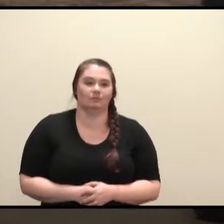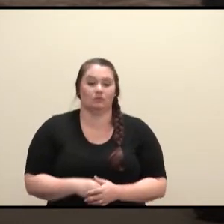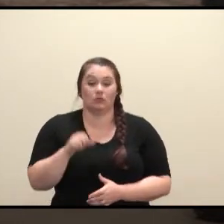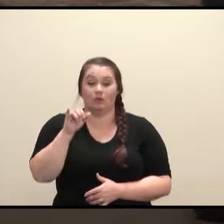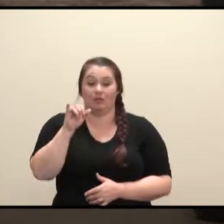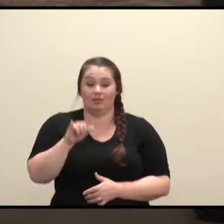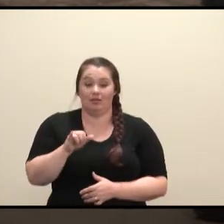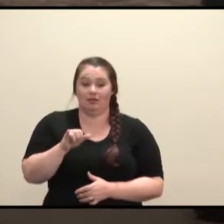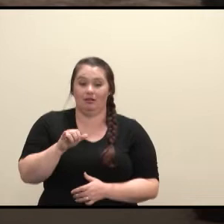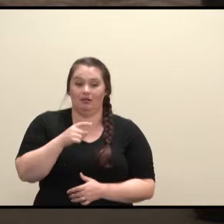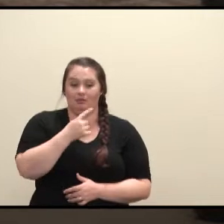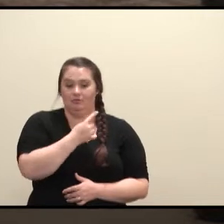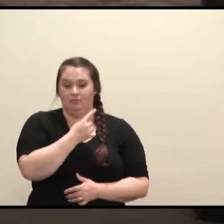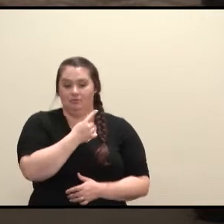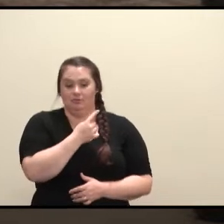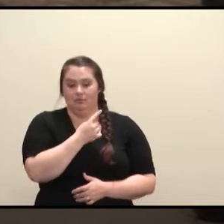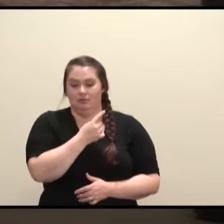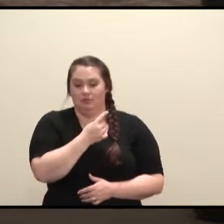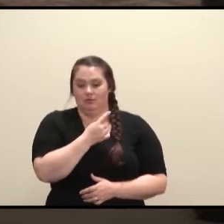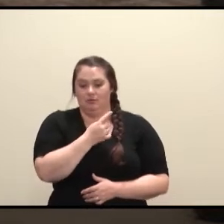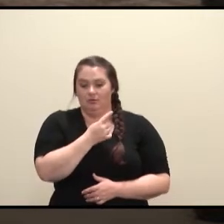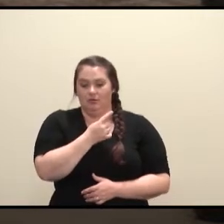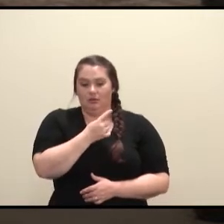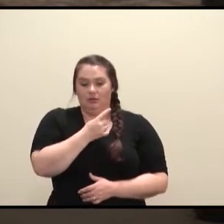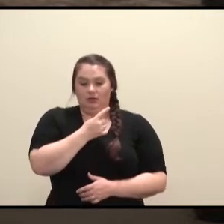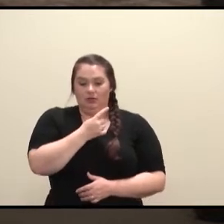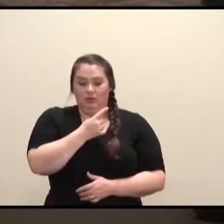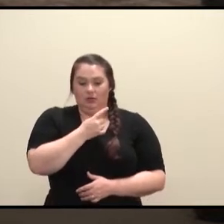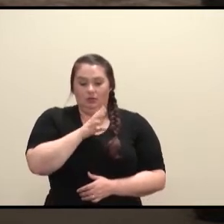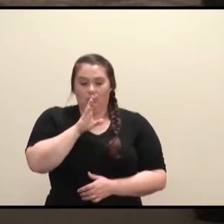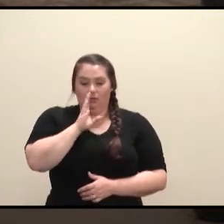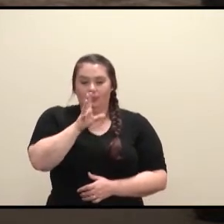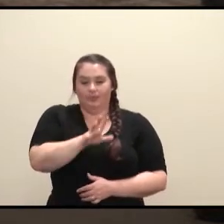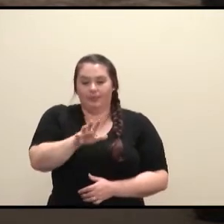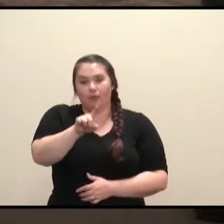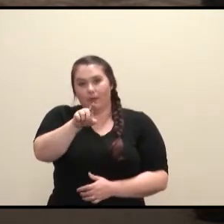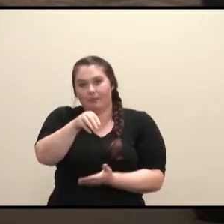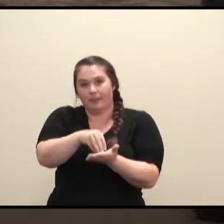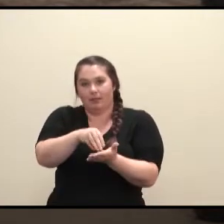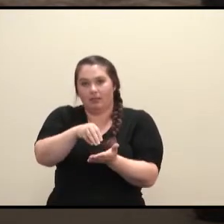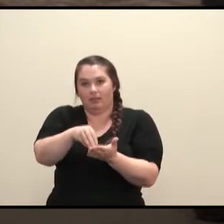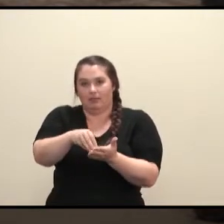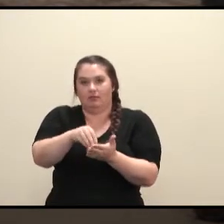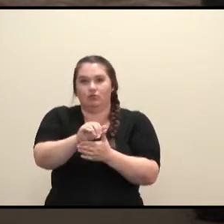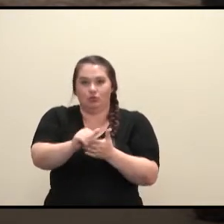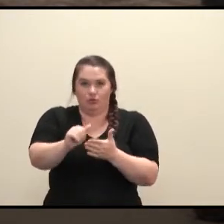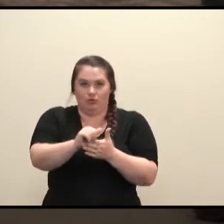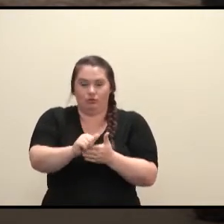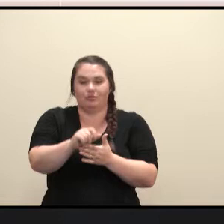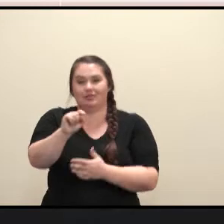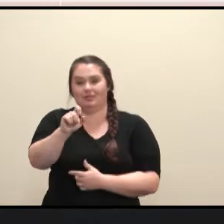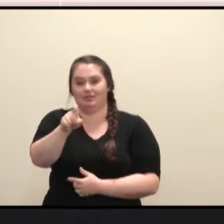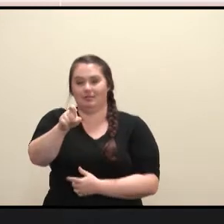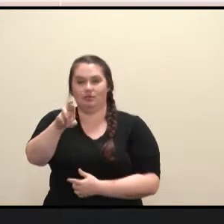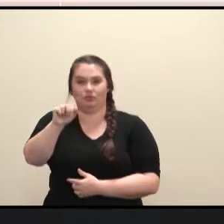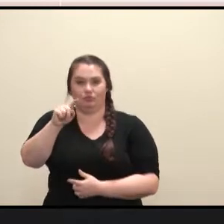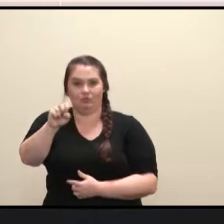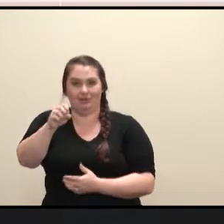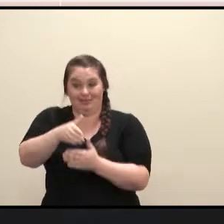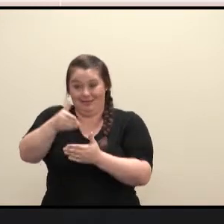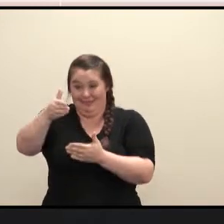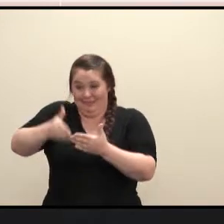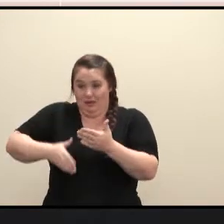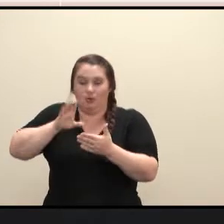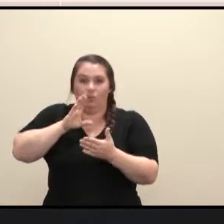T2 value is probably going to be at that $8.5 billion. And so our tax rate comes down to